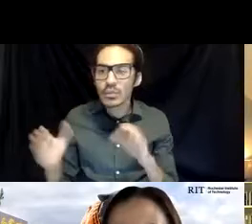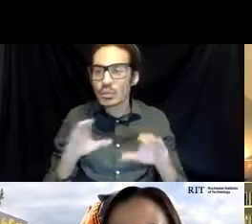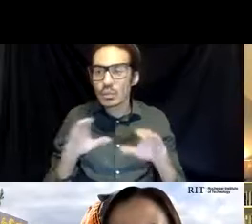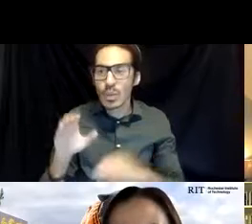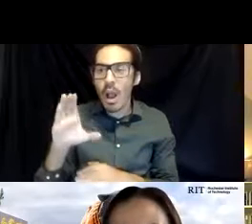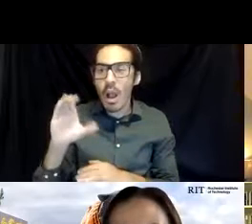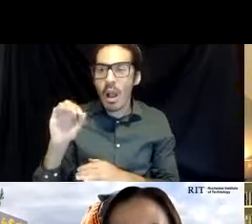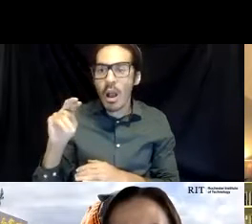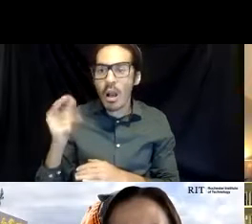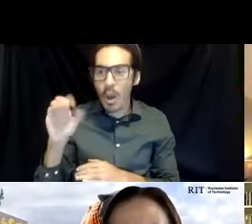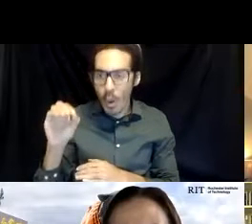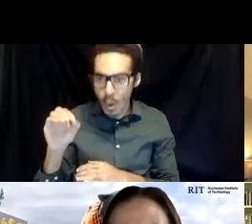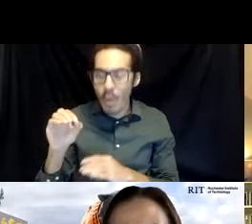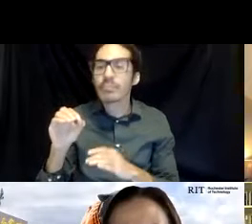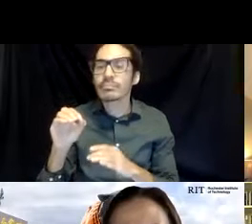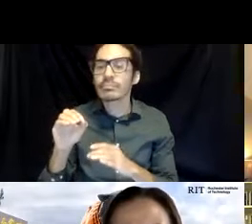by the Belgian people